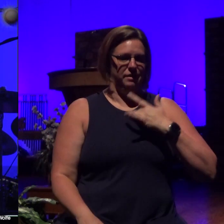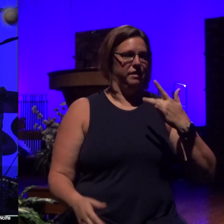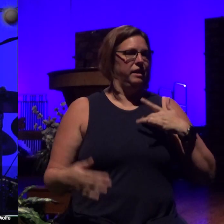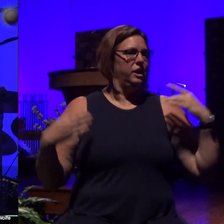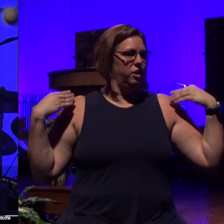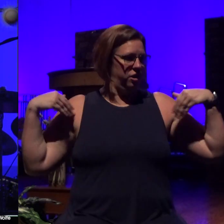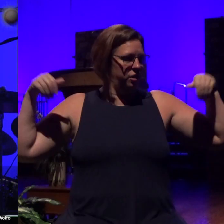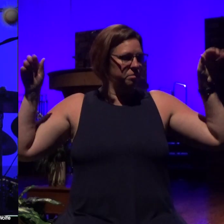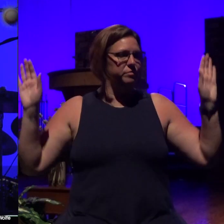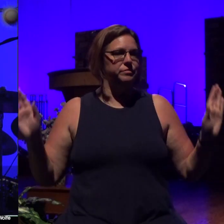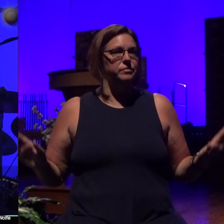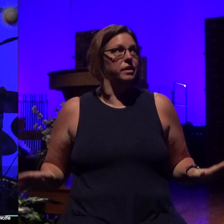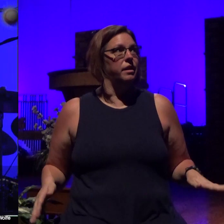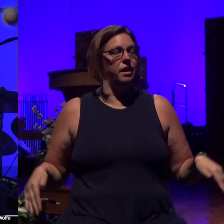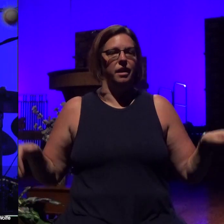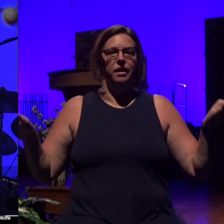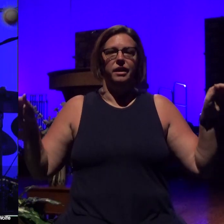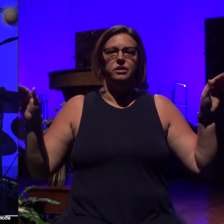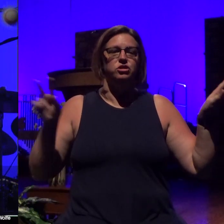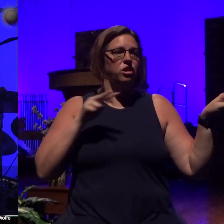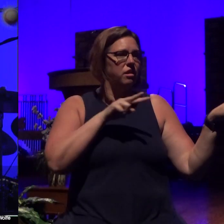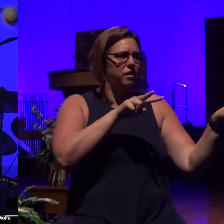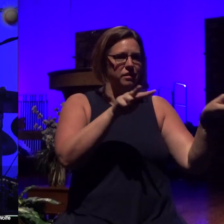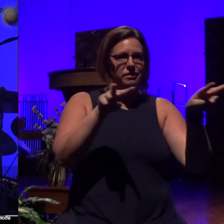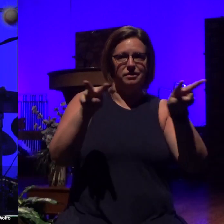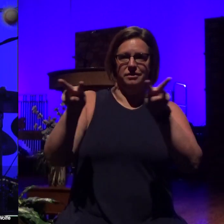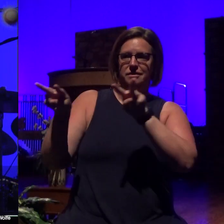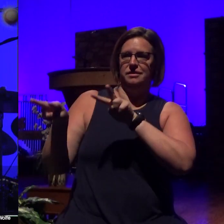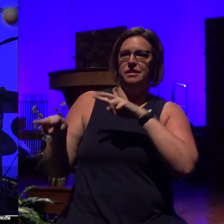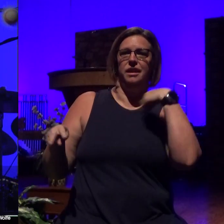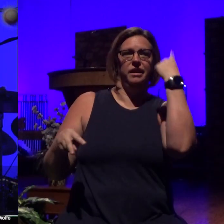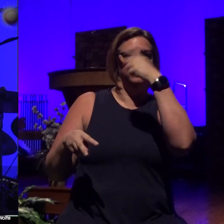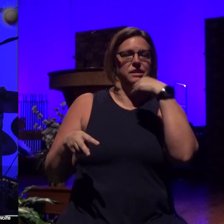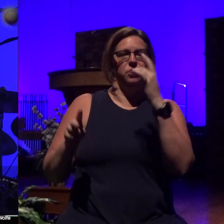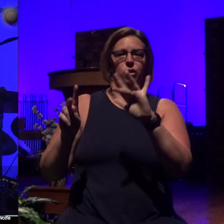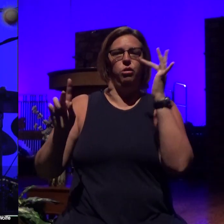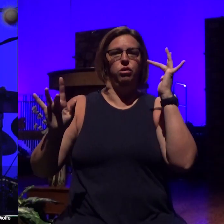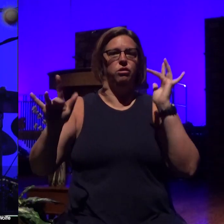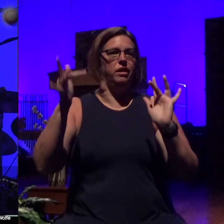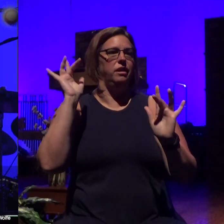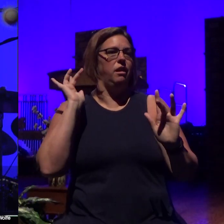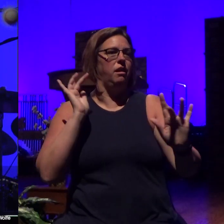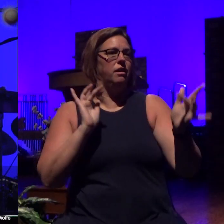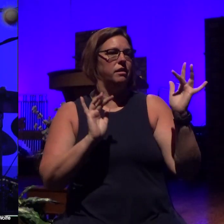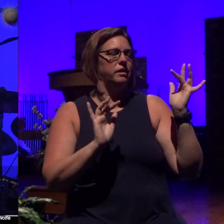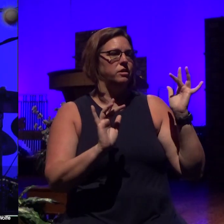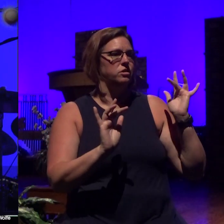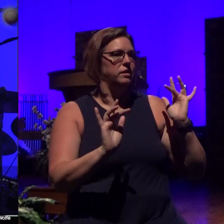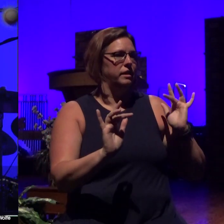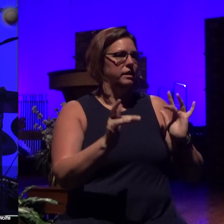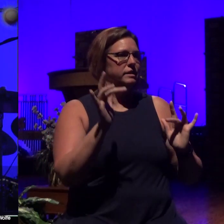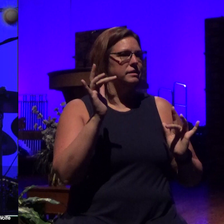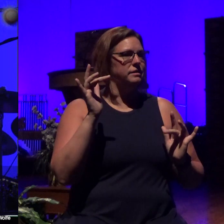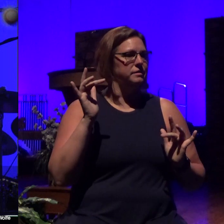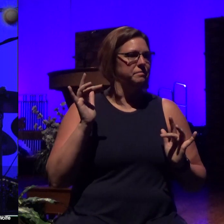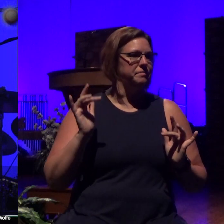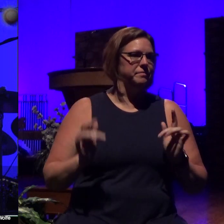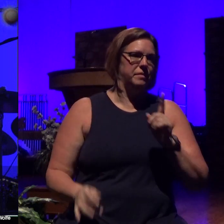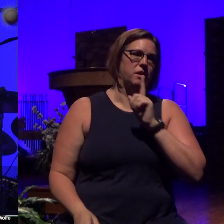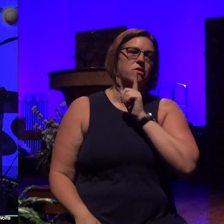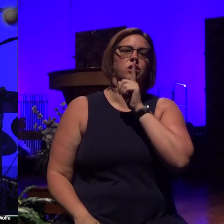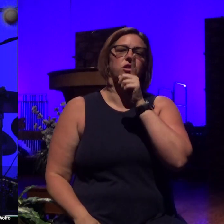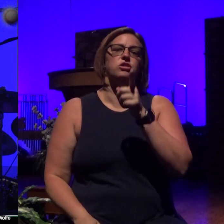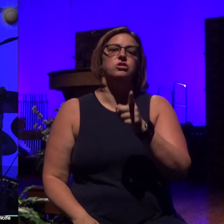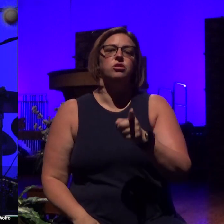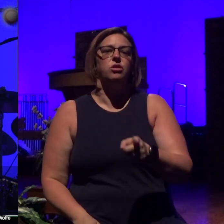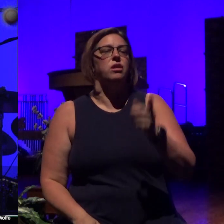I can hear the brush of angel wings. I see glory on each face.